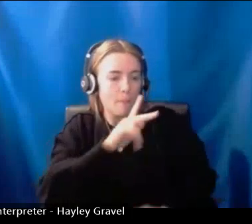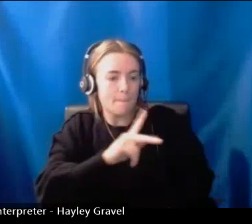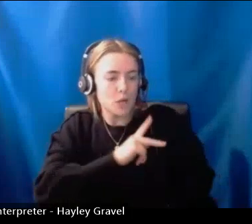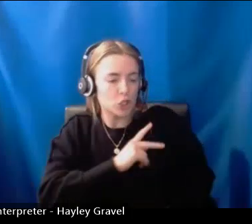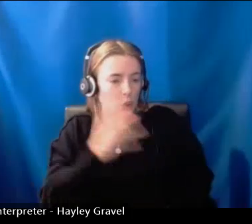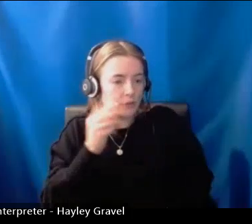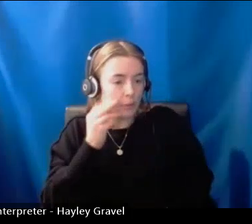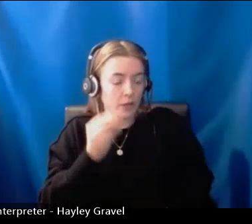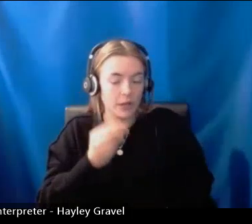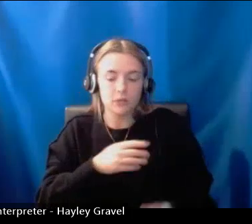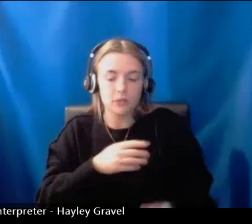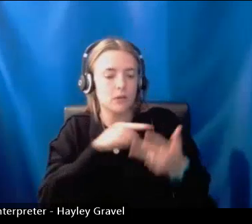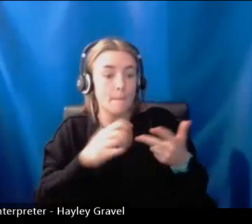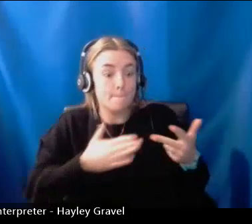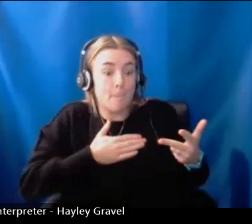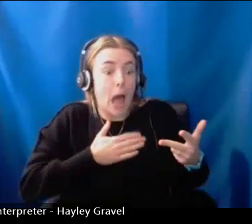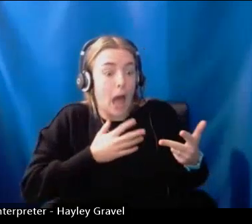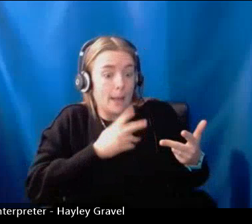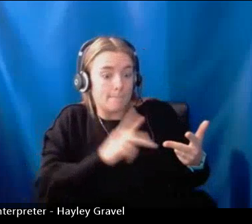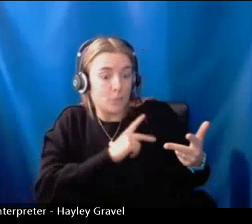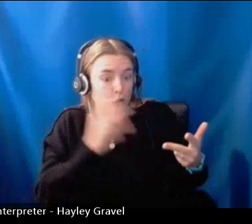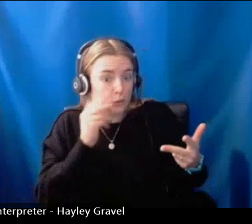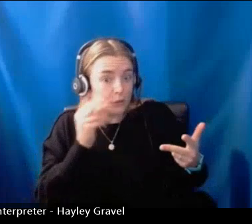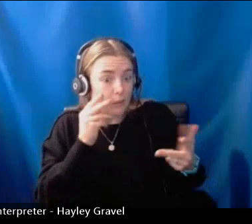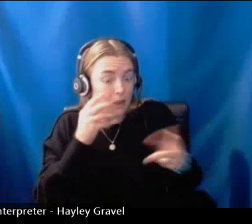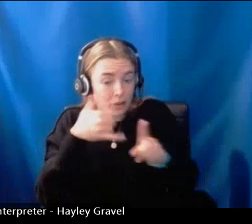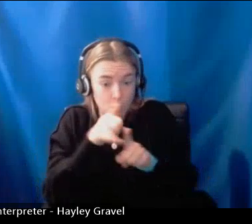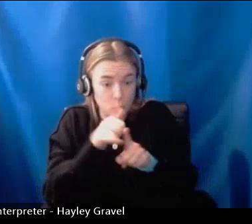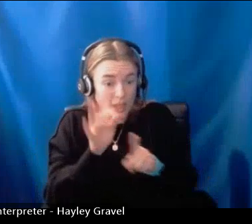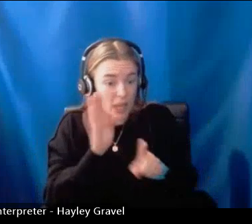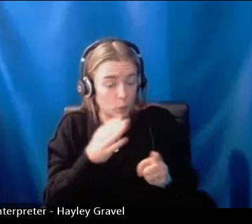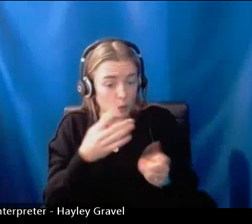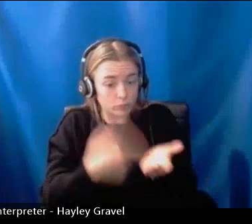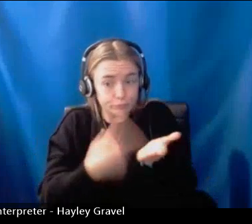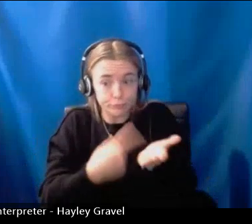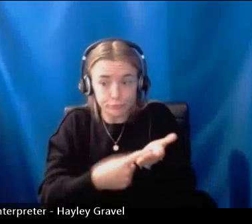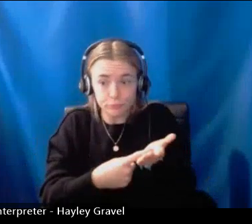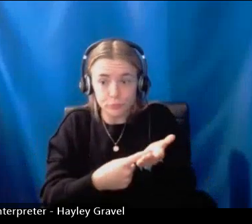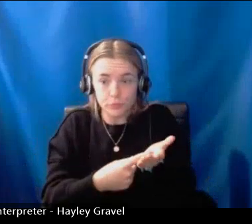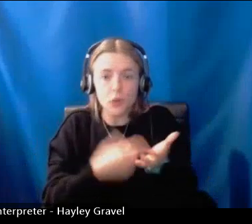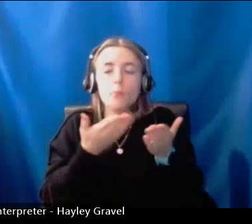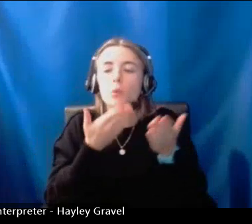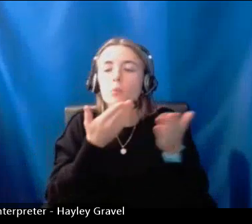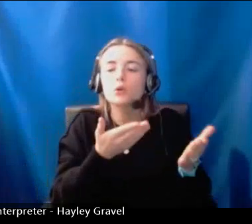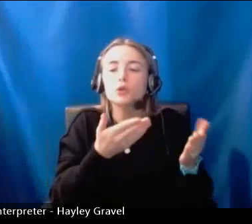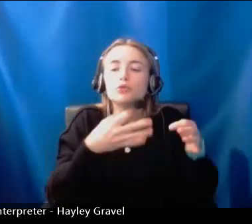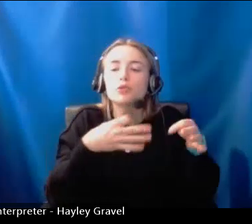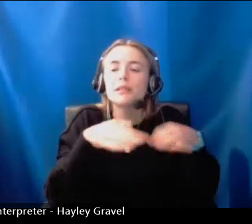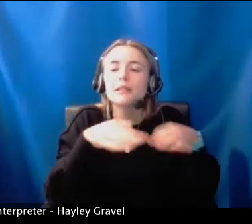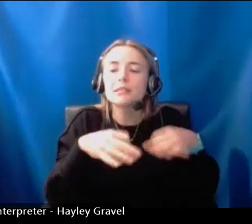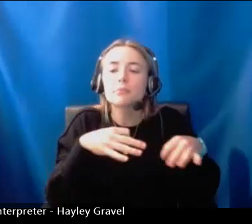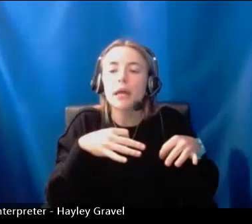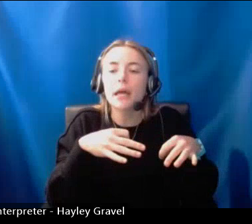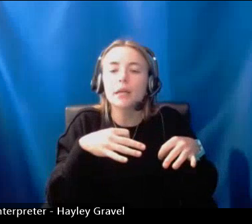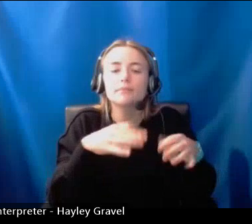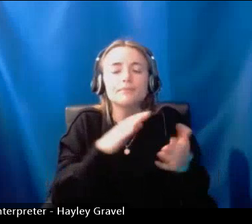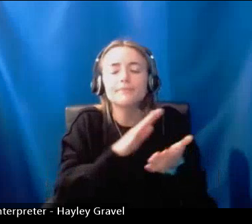personal experiences that I've had. I'm going to put your proposal is just telling me where you're going. It's basically a